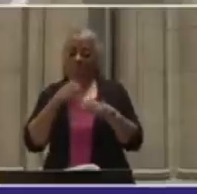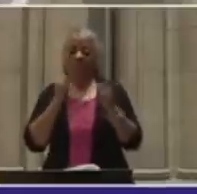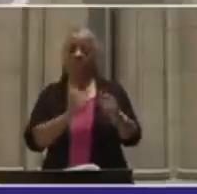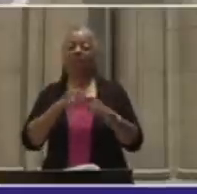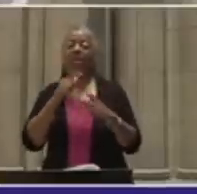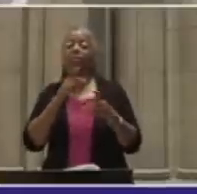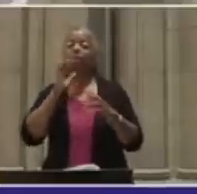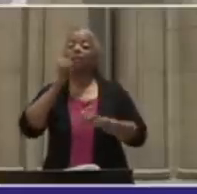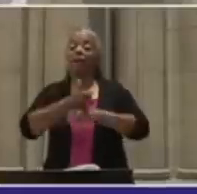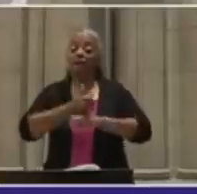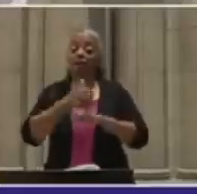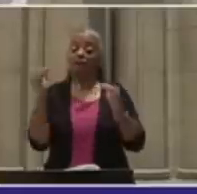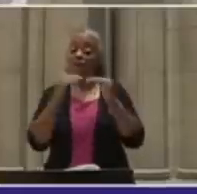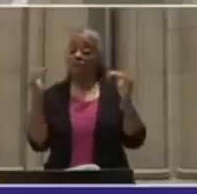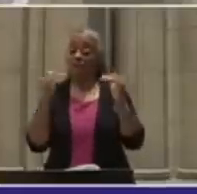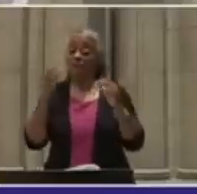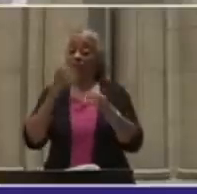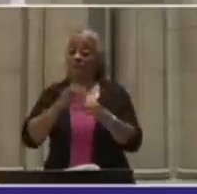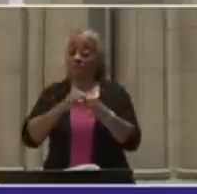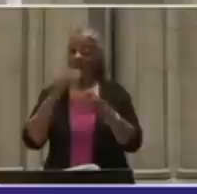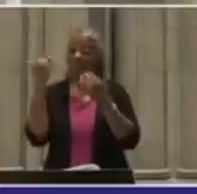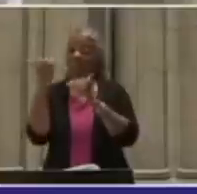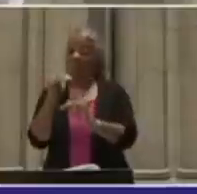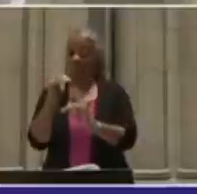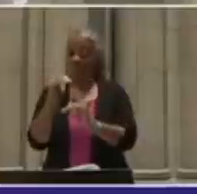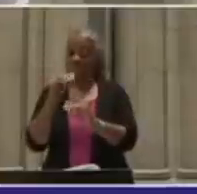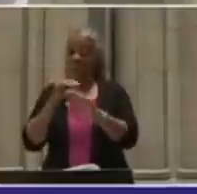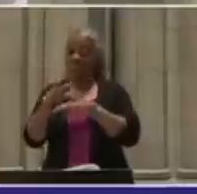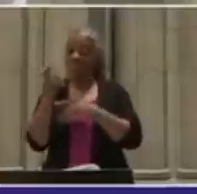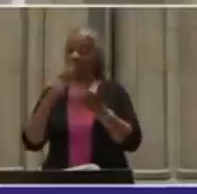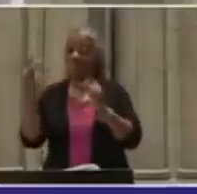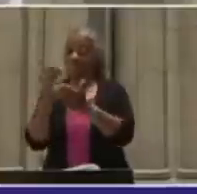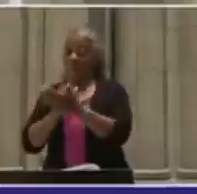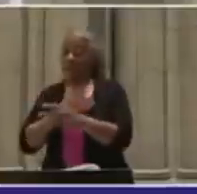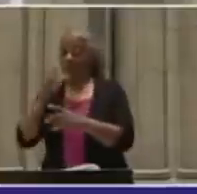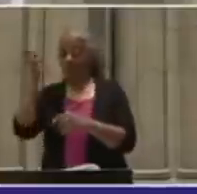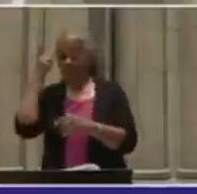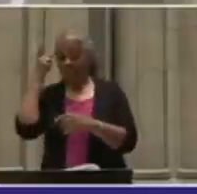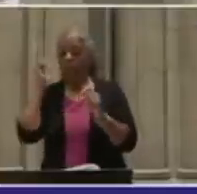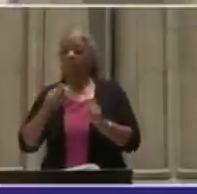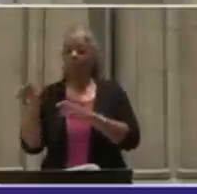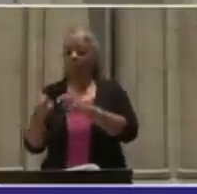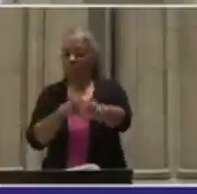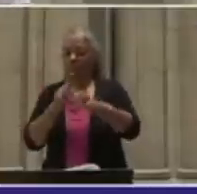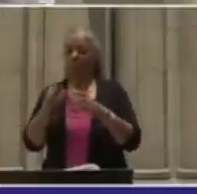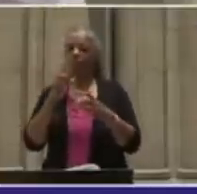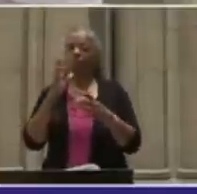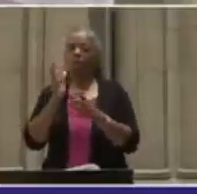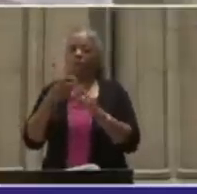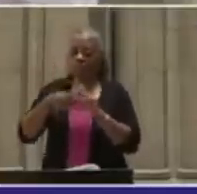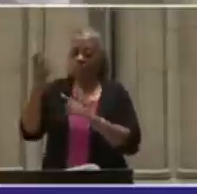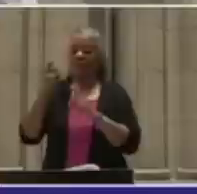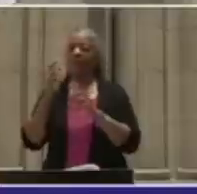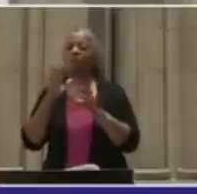instituted fair elections and restricted the influence of big money in our politics, we could transition to automated online voter registration and